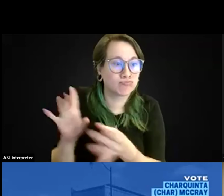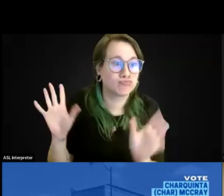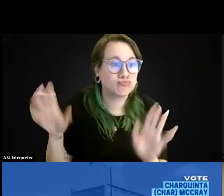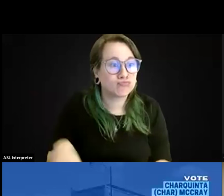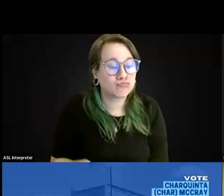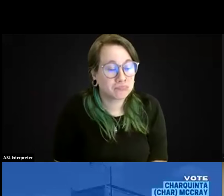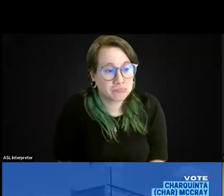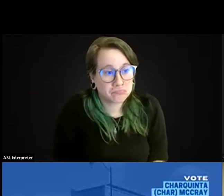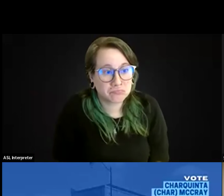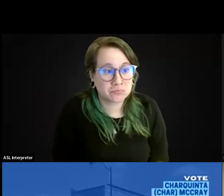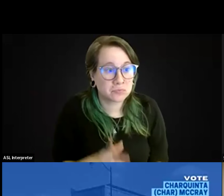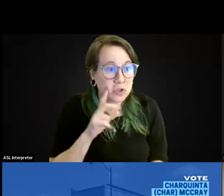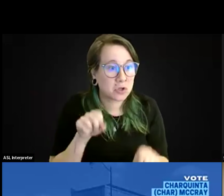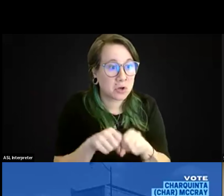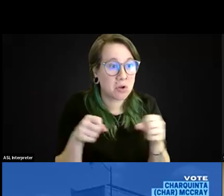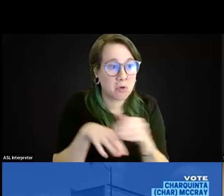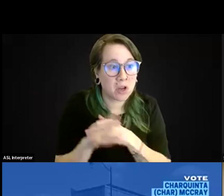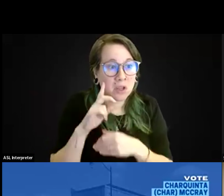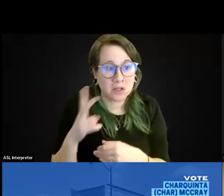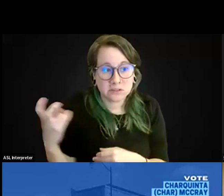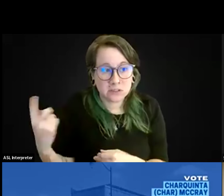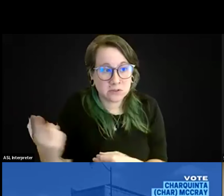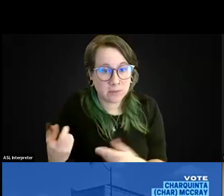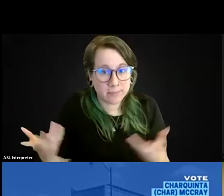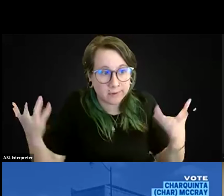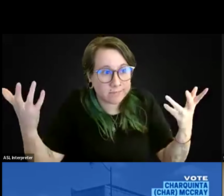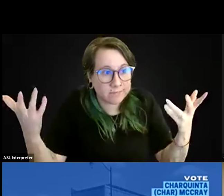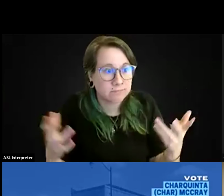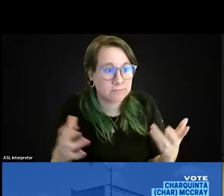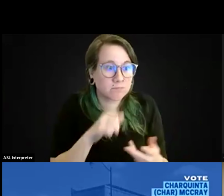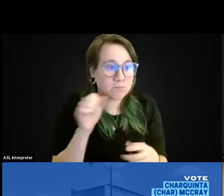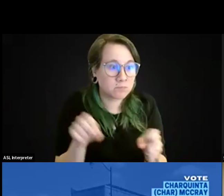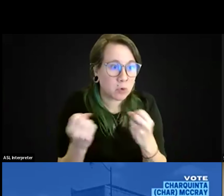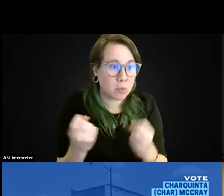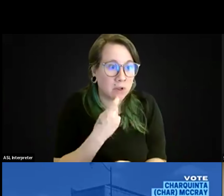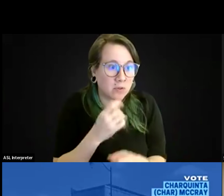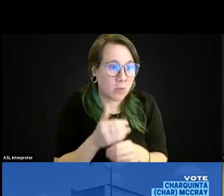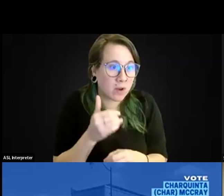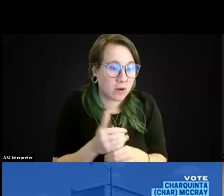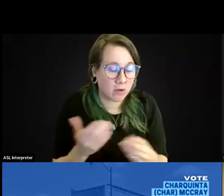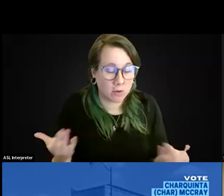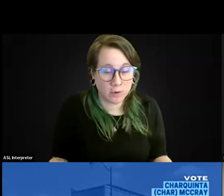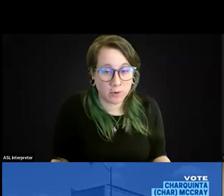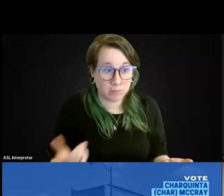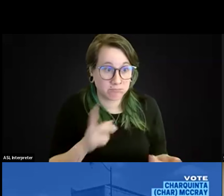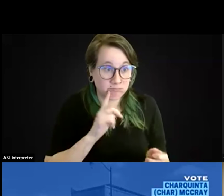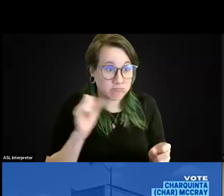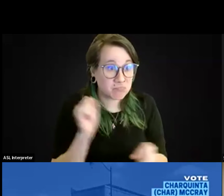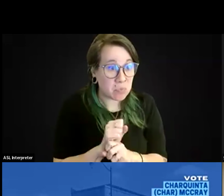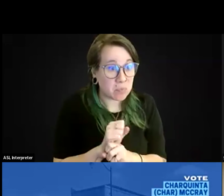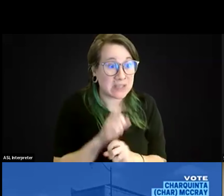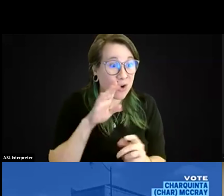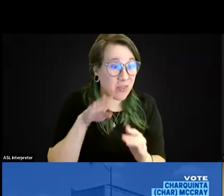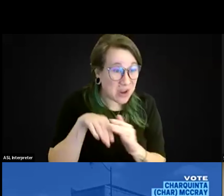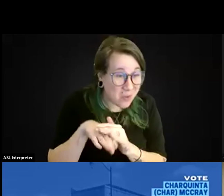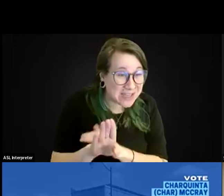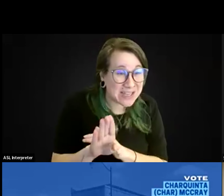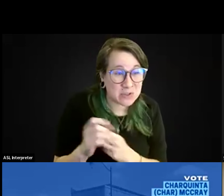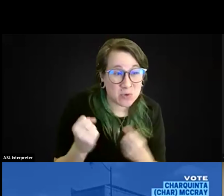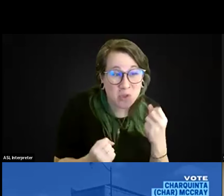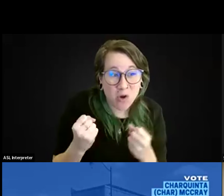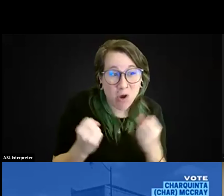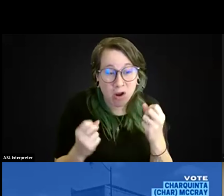Yeah. So I'm not sure exactly what it is. Is it that they're actually going into the